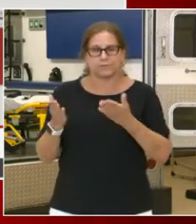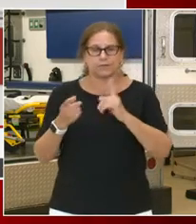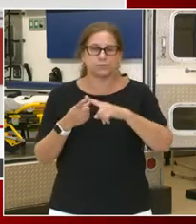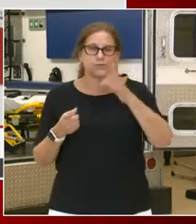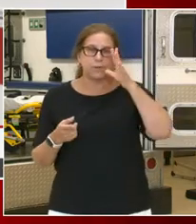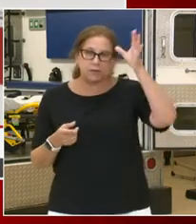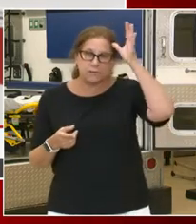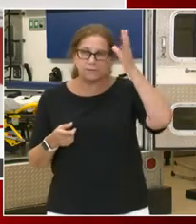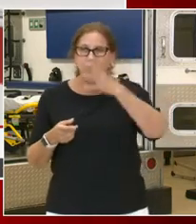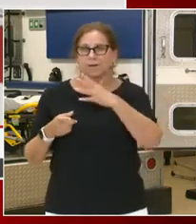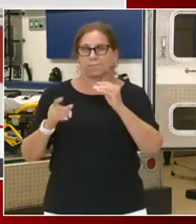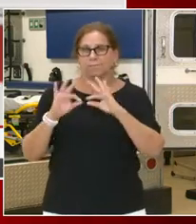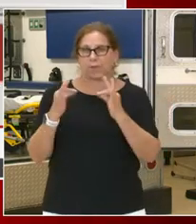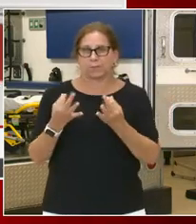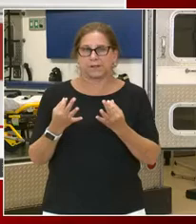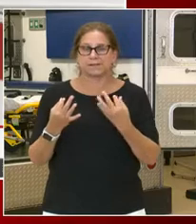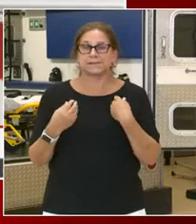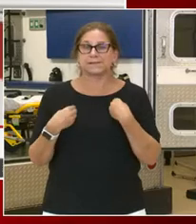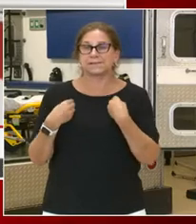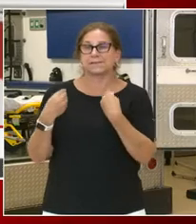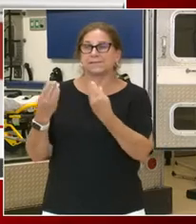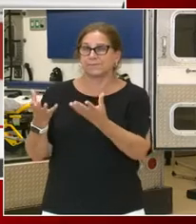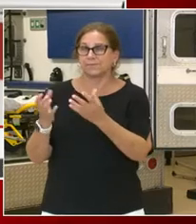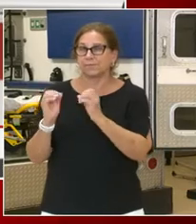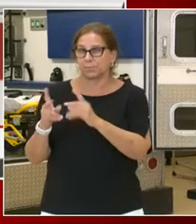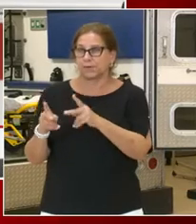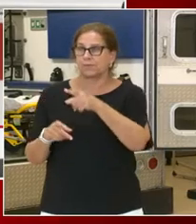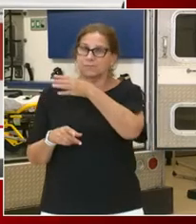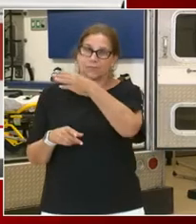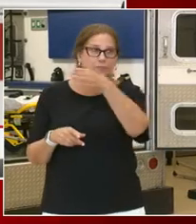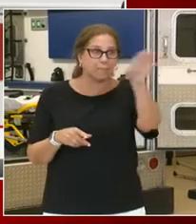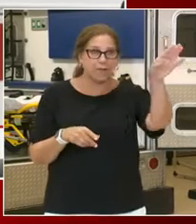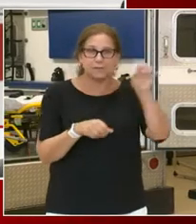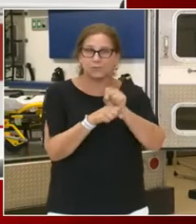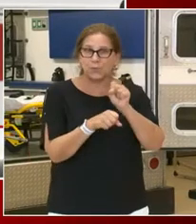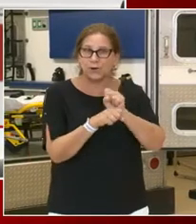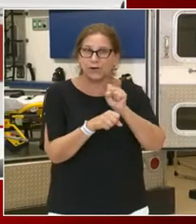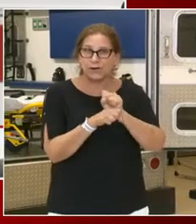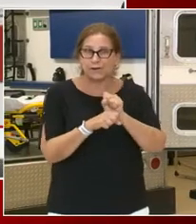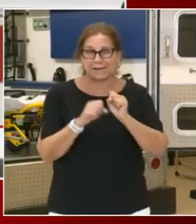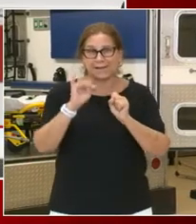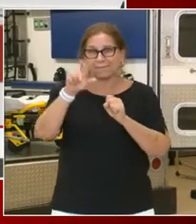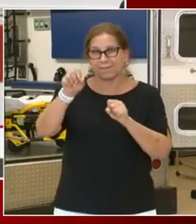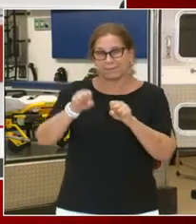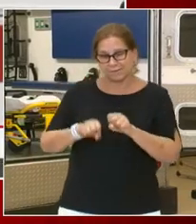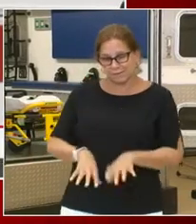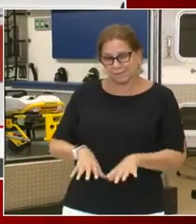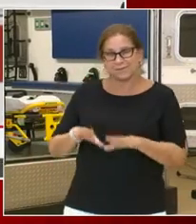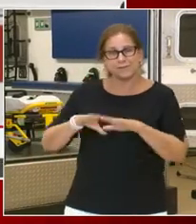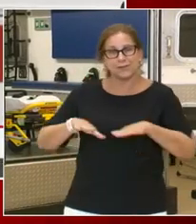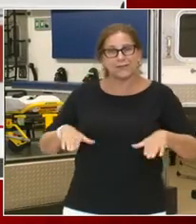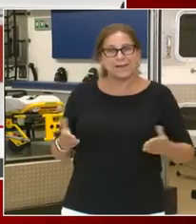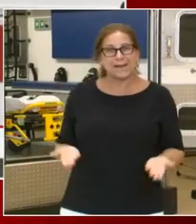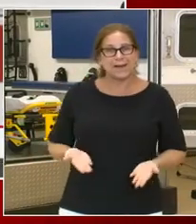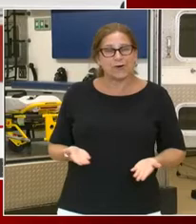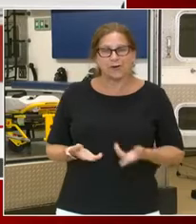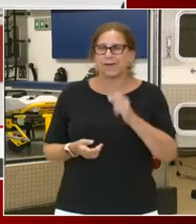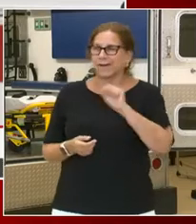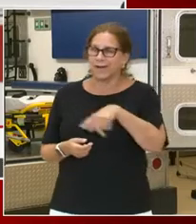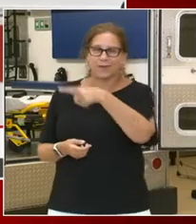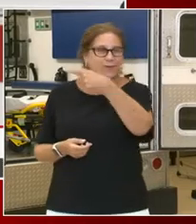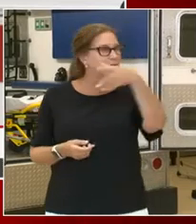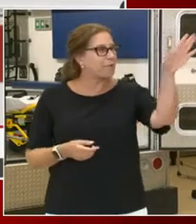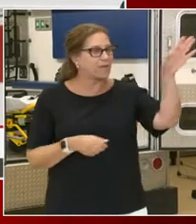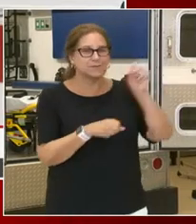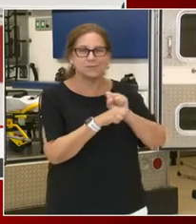and especially women, can get back to work and back into the workforce and have a sustainable lifestyle in our city. And we've seen that our investments in early